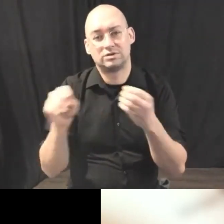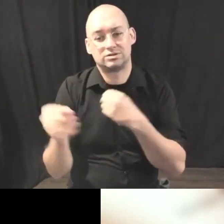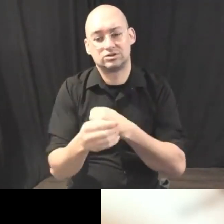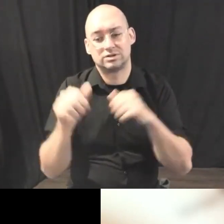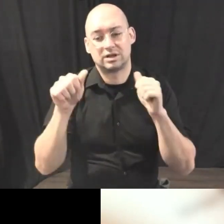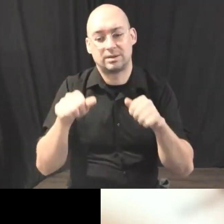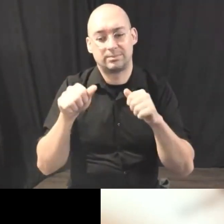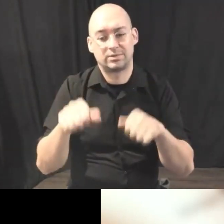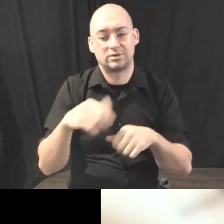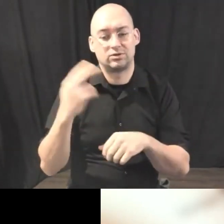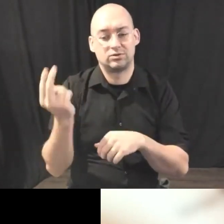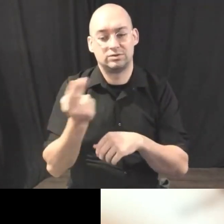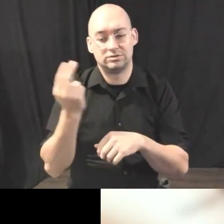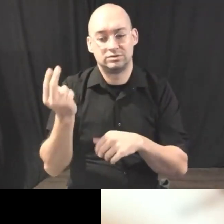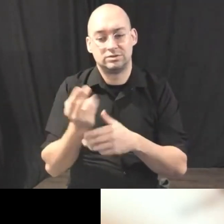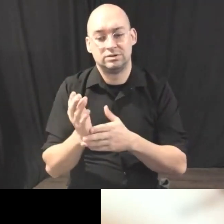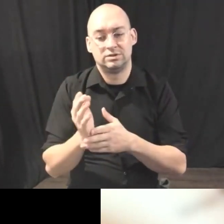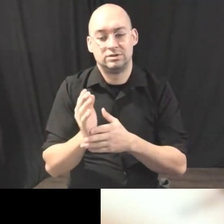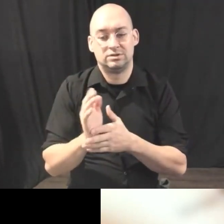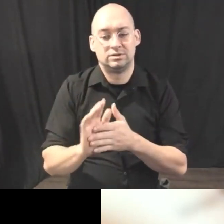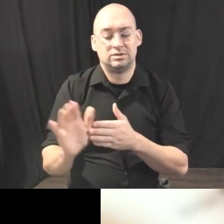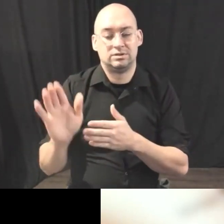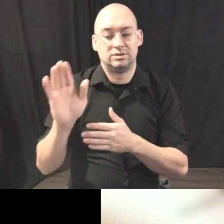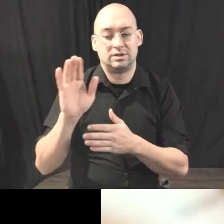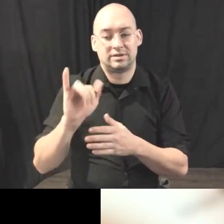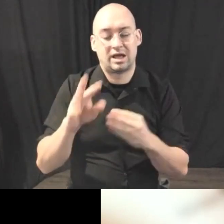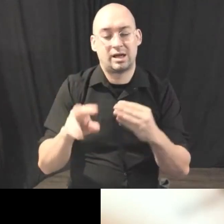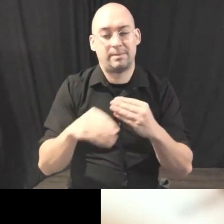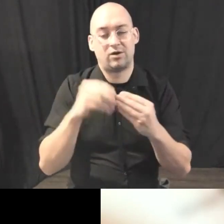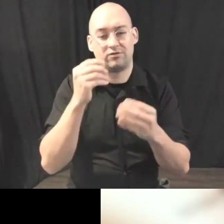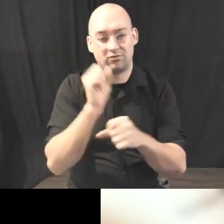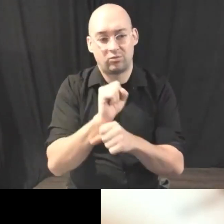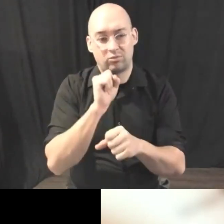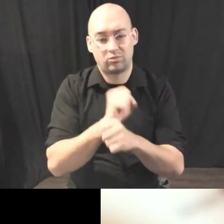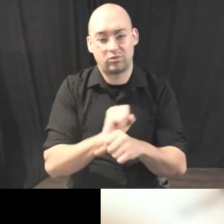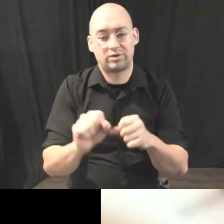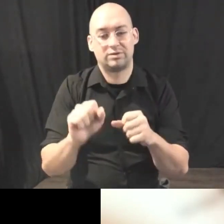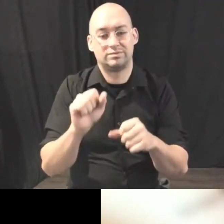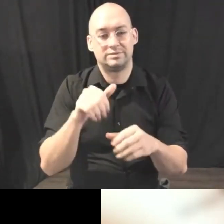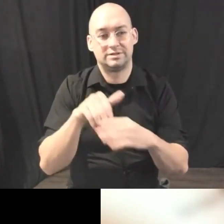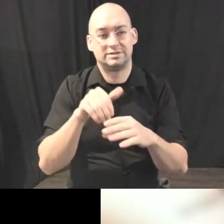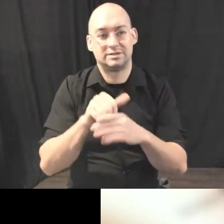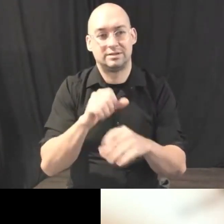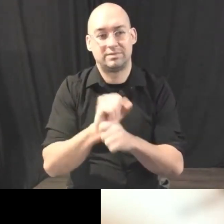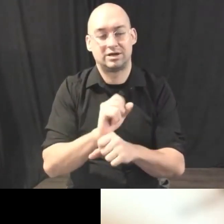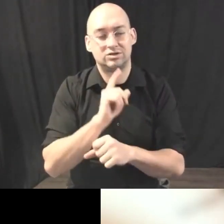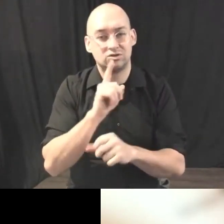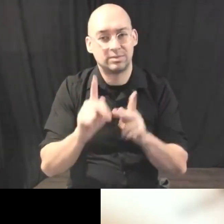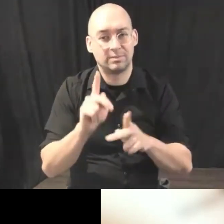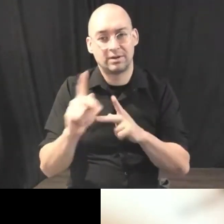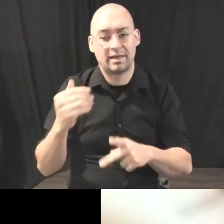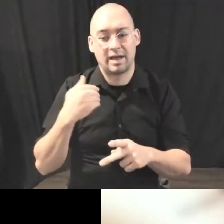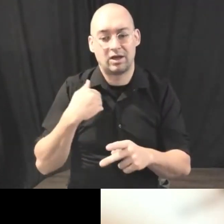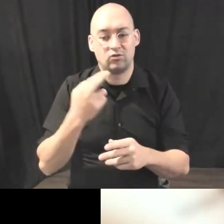use it to help people, and the amount of work that went into ensuring people had resources and tools